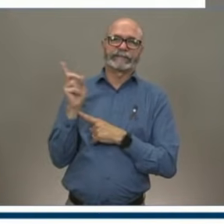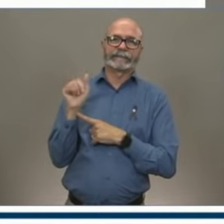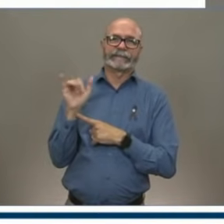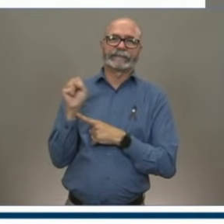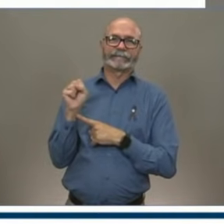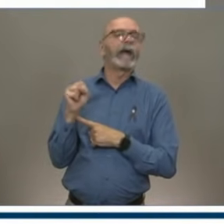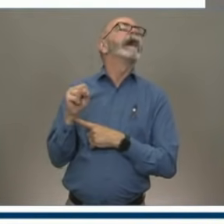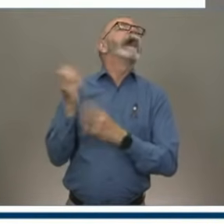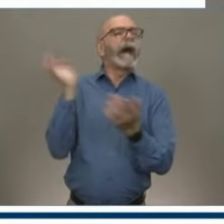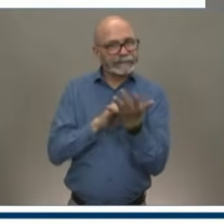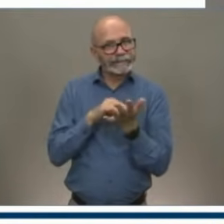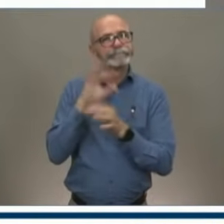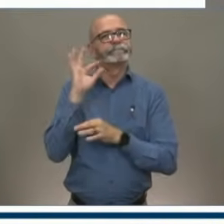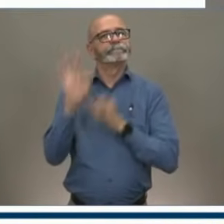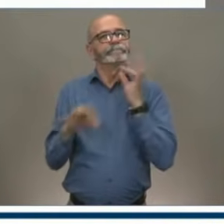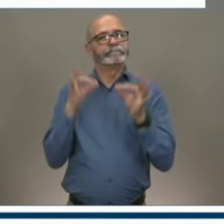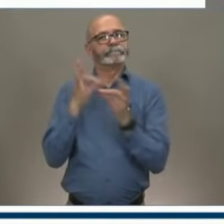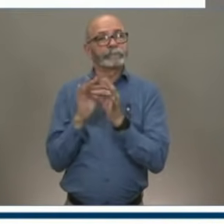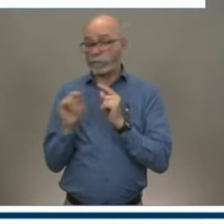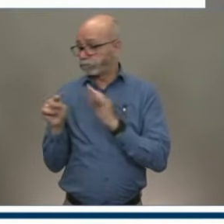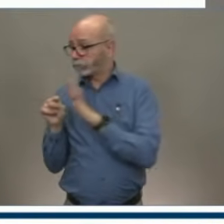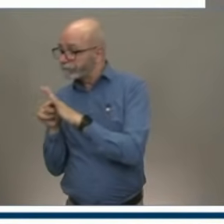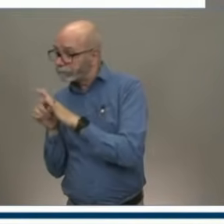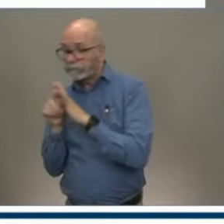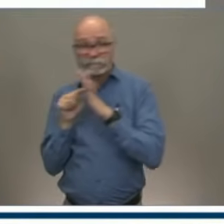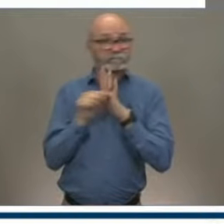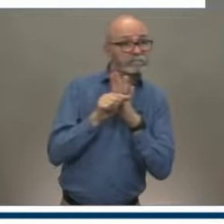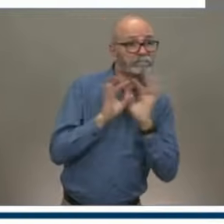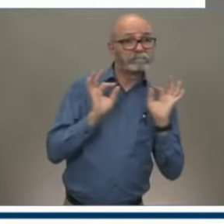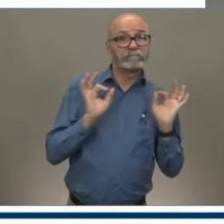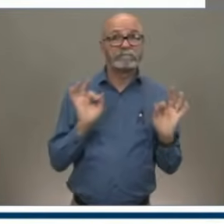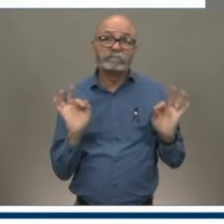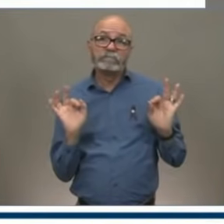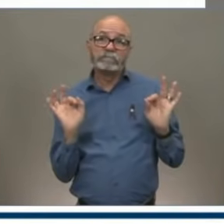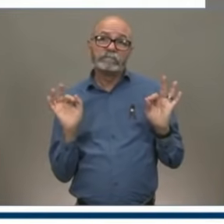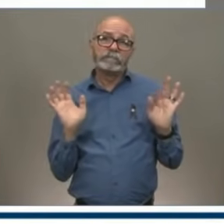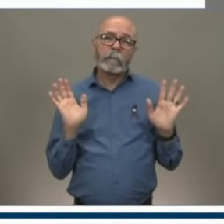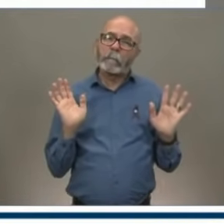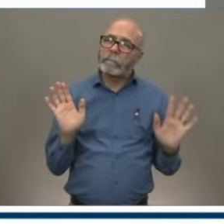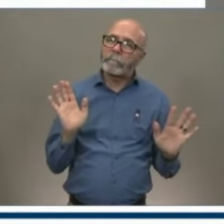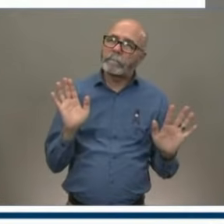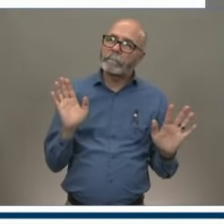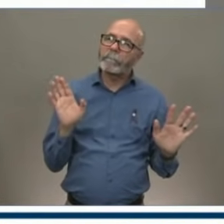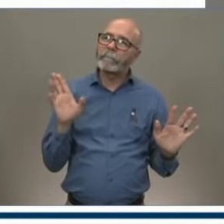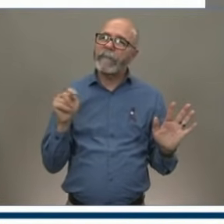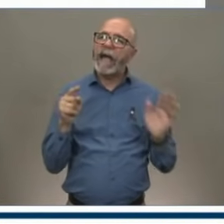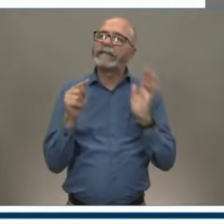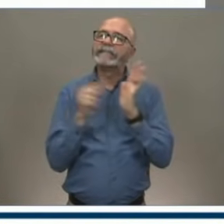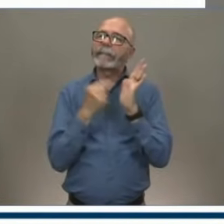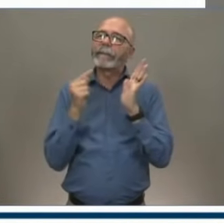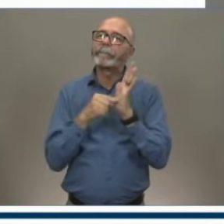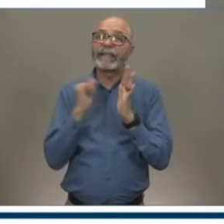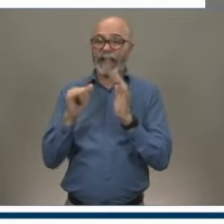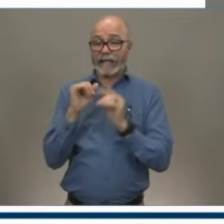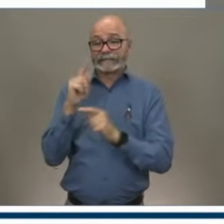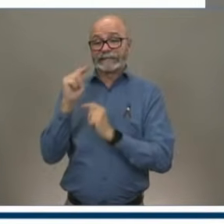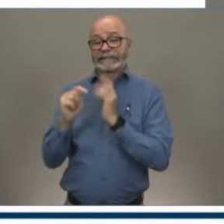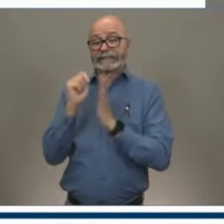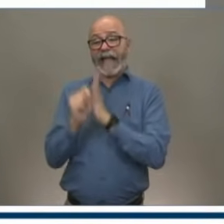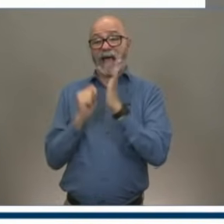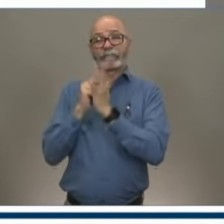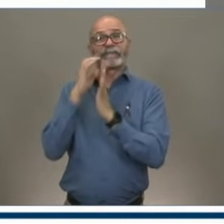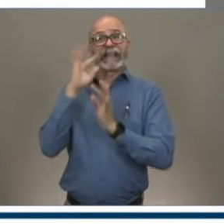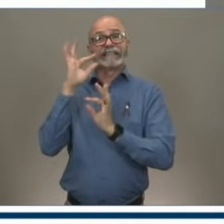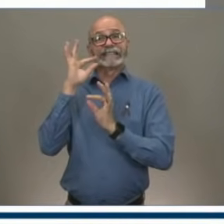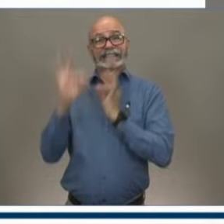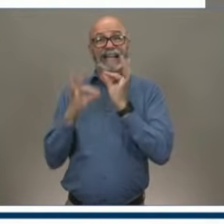negative result reflects only one point in time, the day the test was done. A test done 2 days later could be